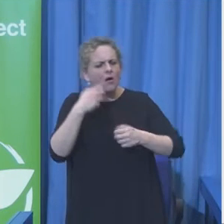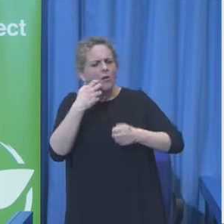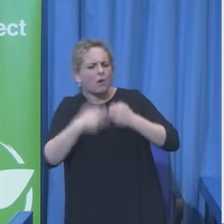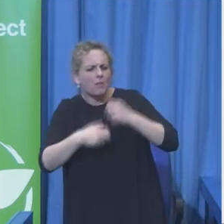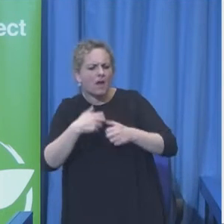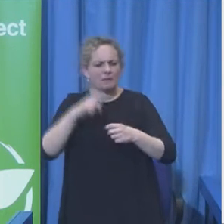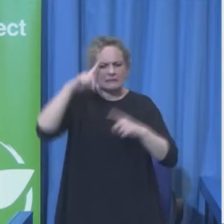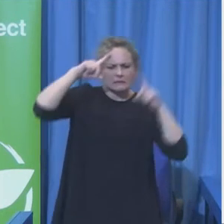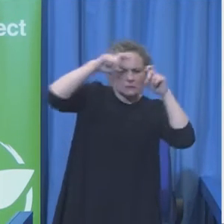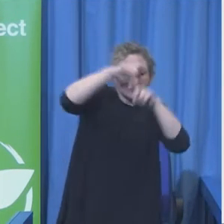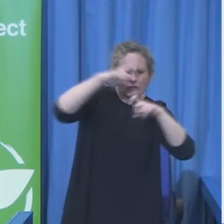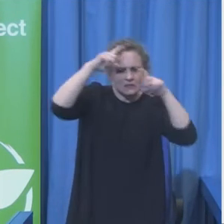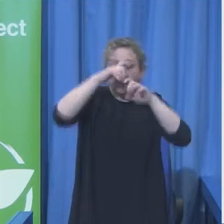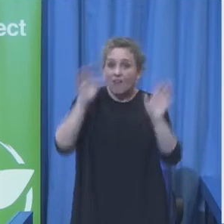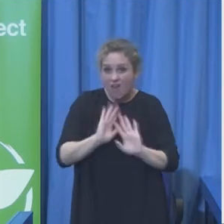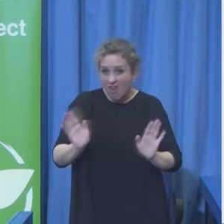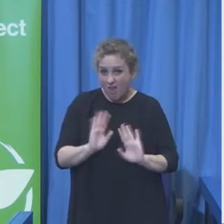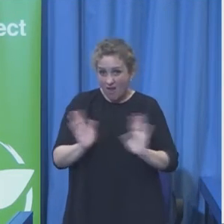z niepełnosprawnością.